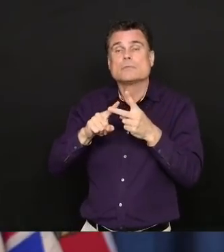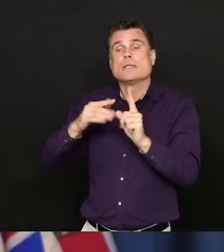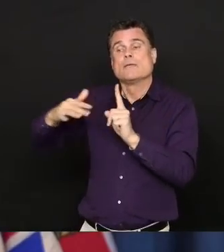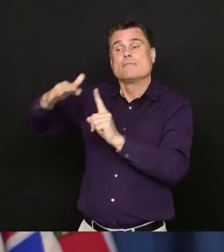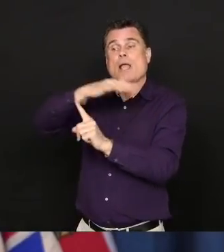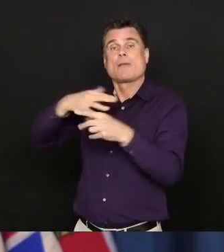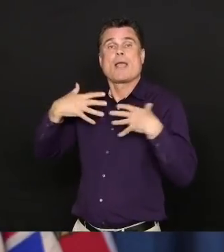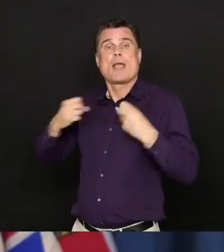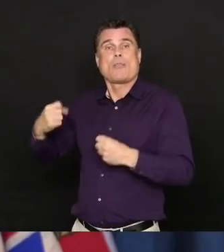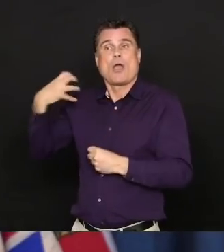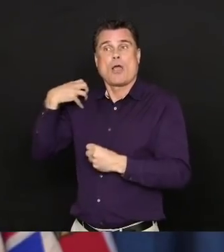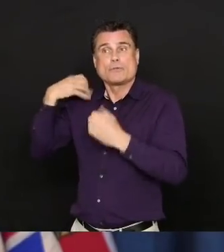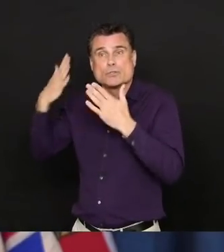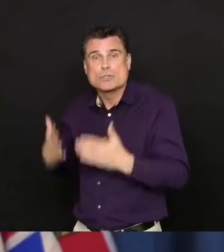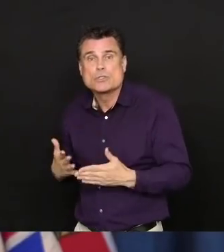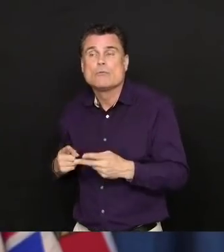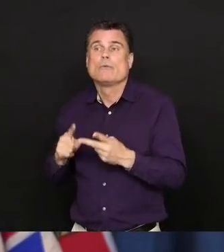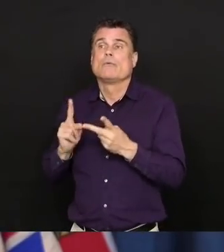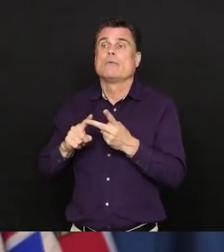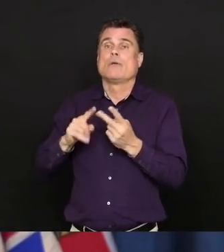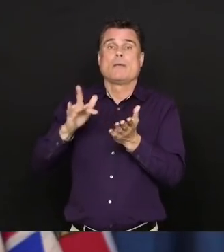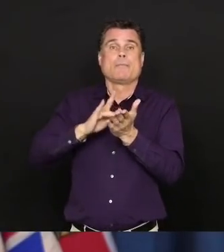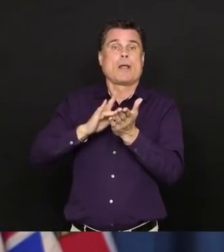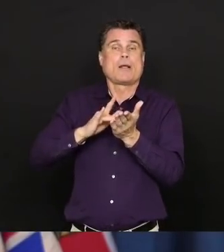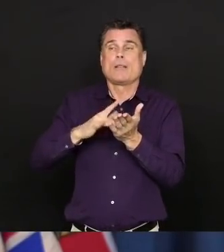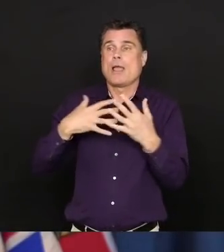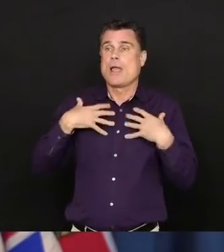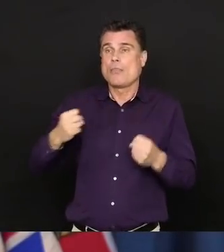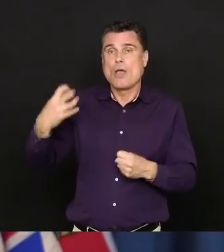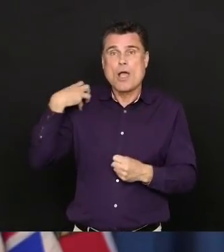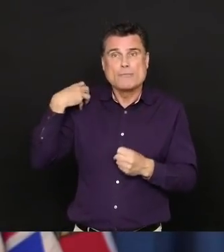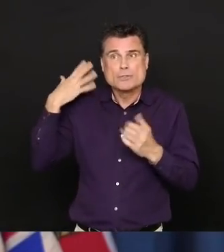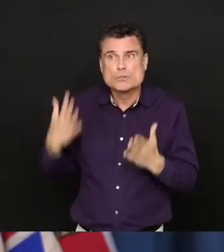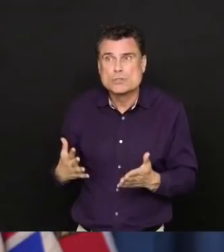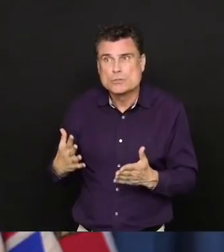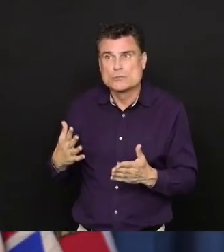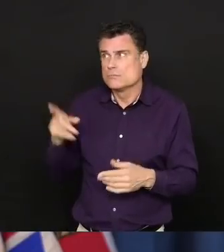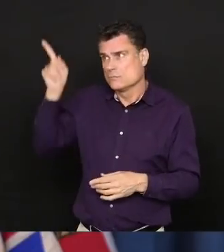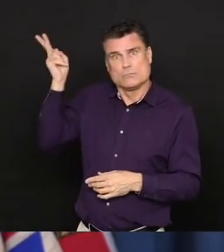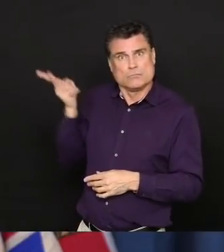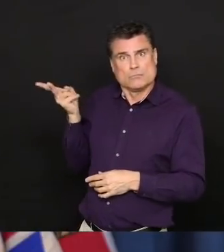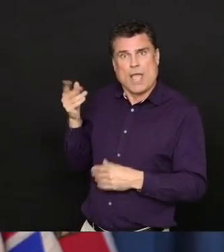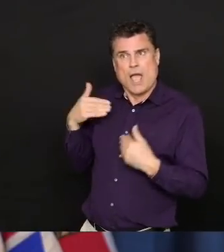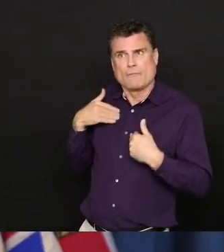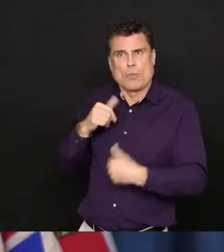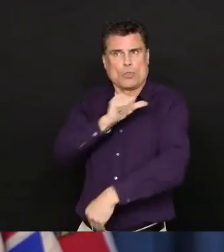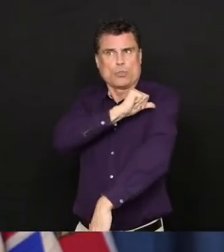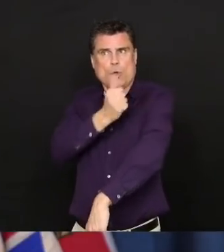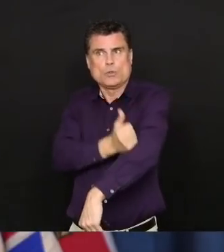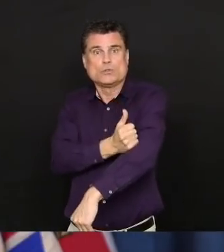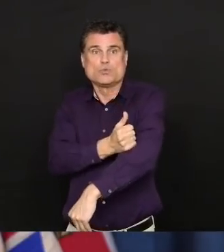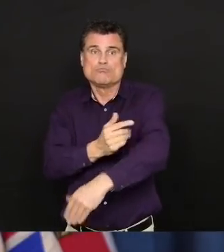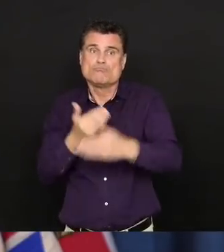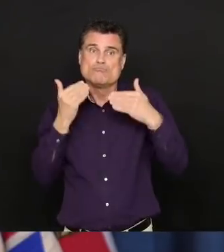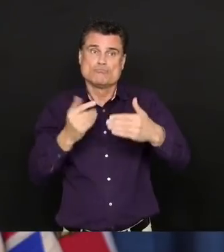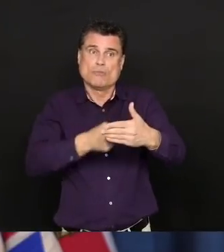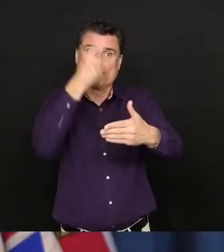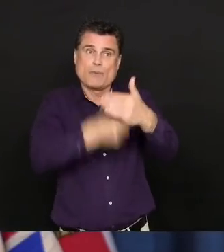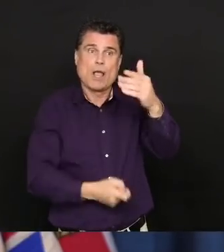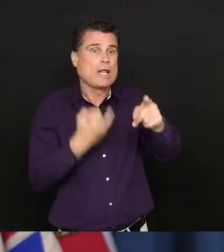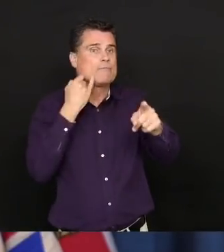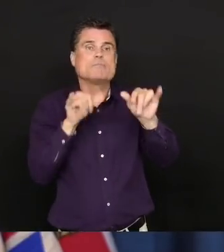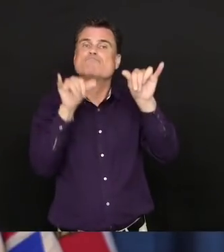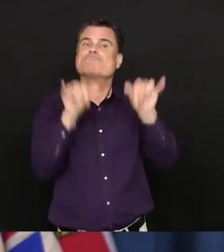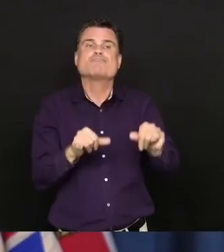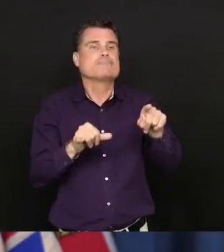in specific instances against people who are doing things or businesses who are doing things that are a health hazard or are